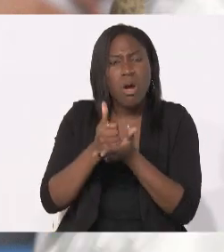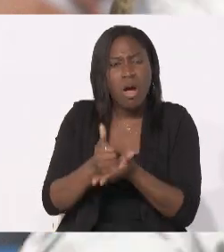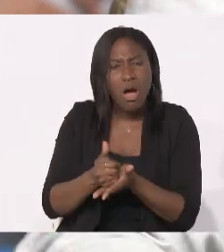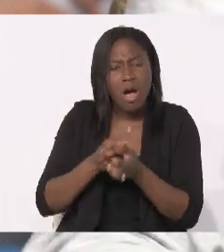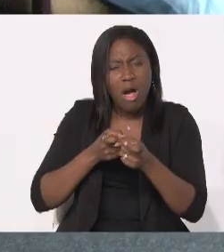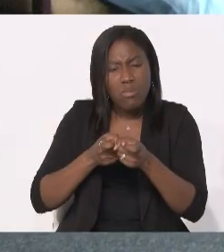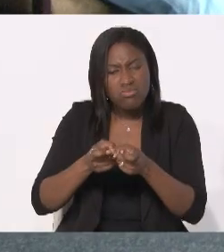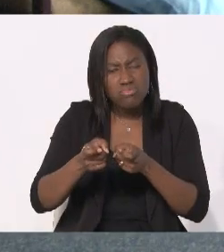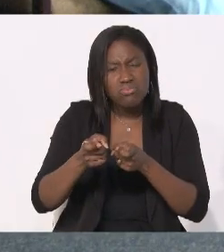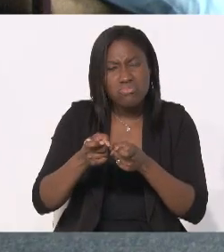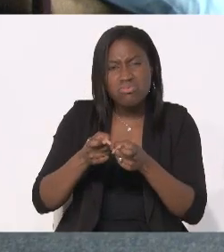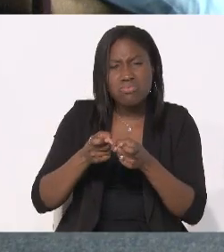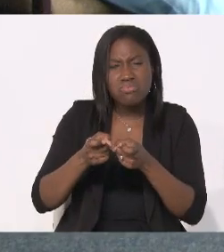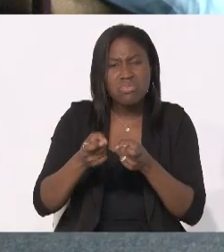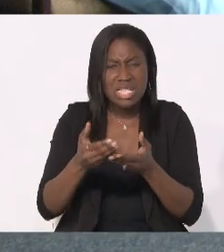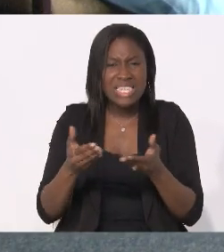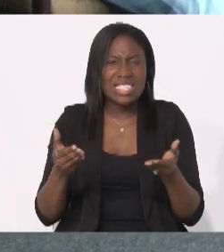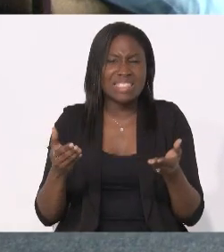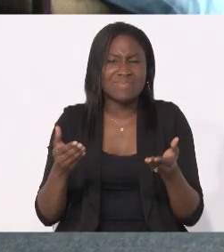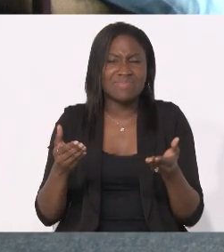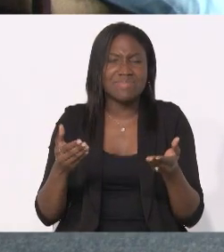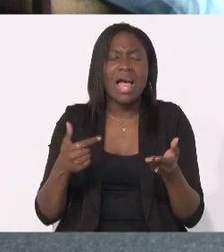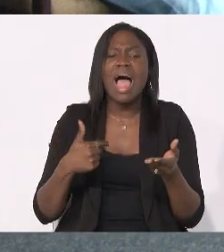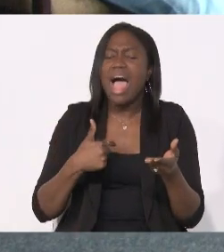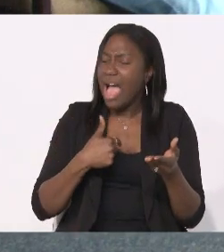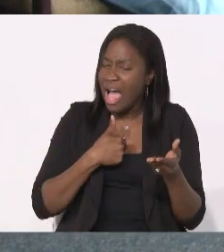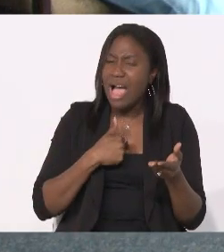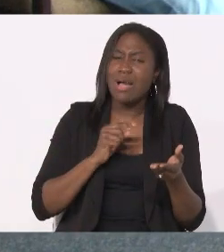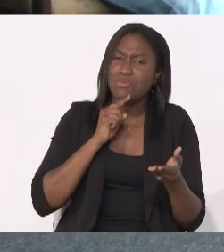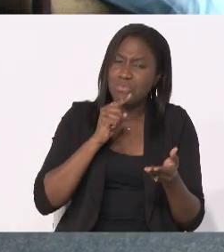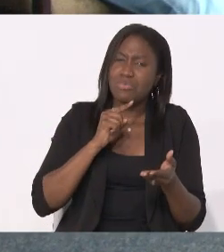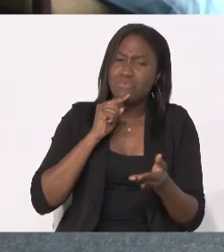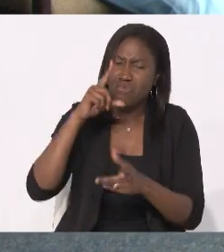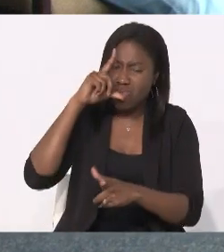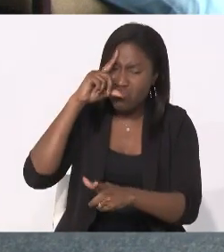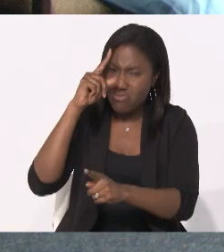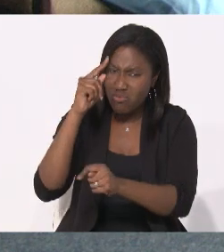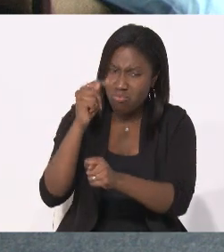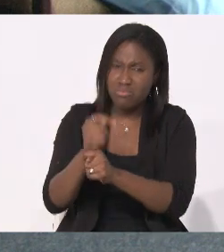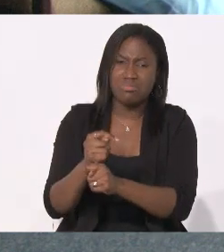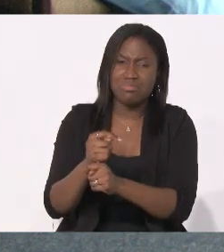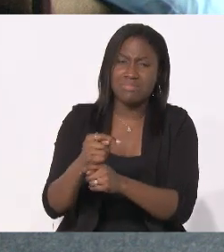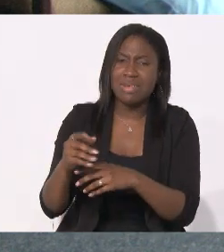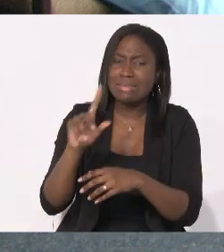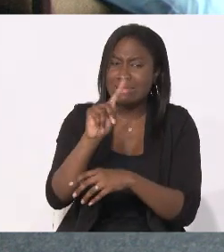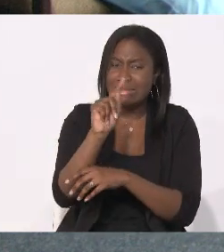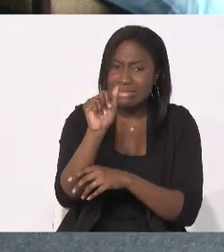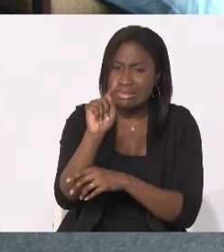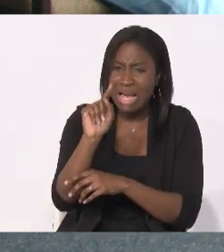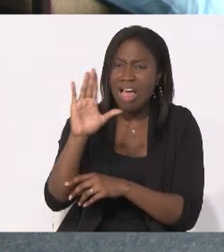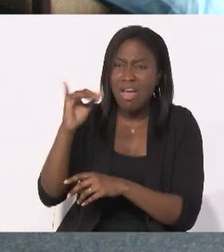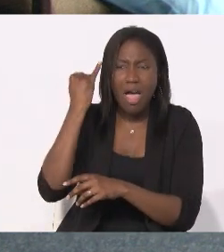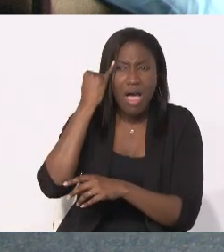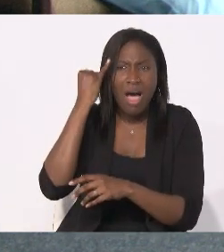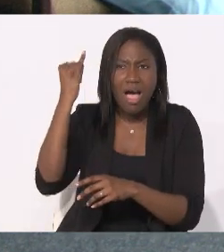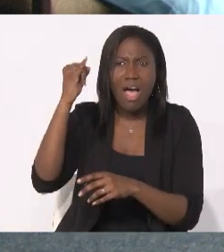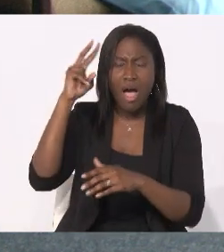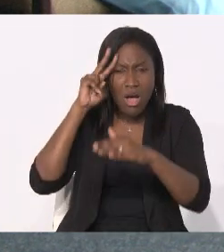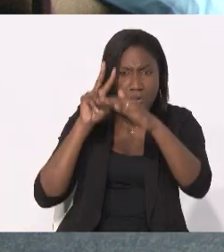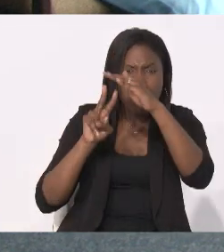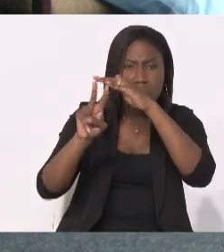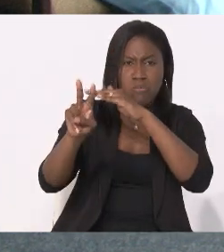I have great confidence in wherever they move it to, that